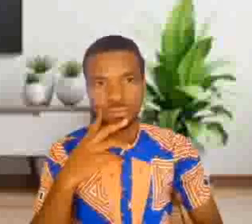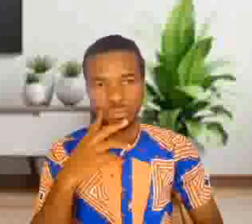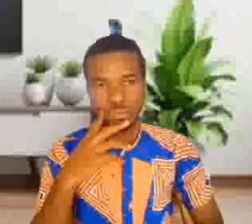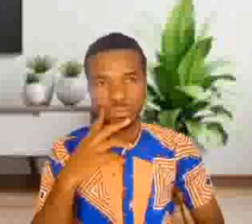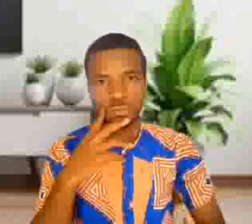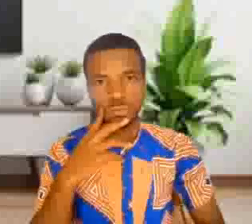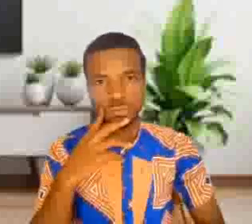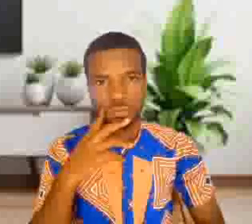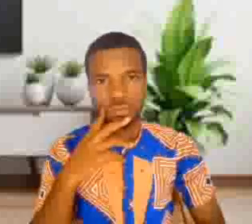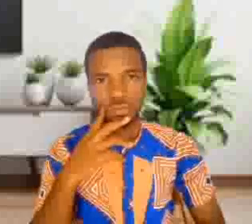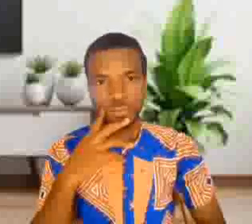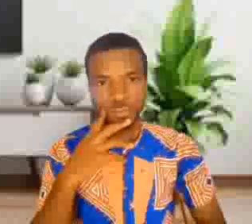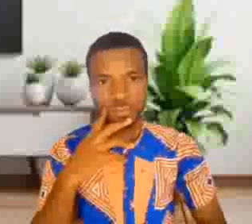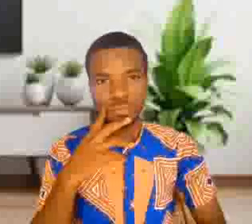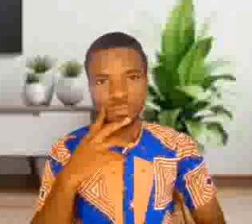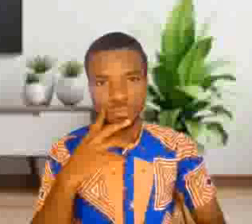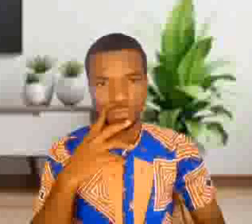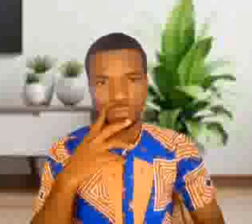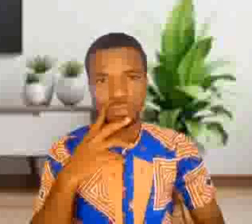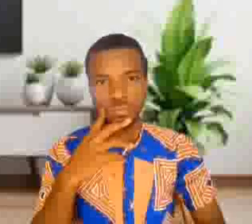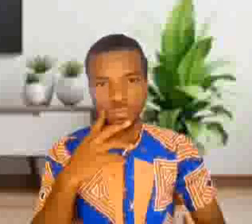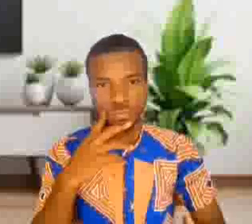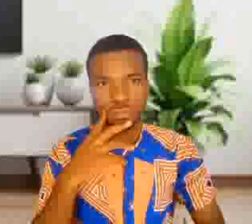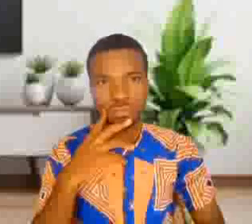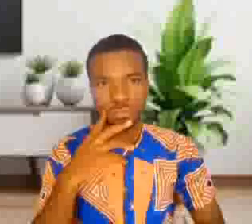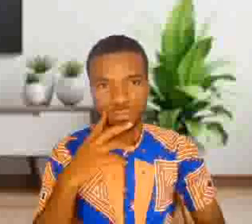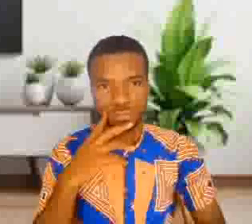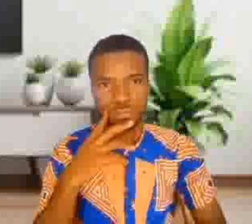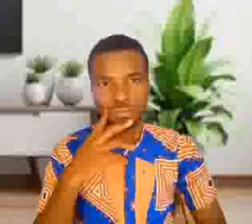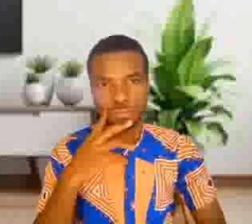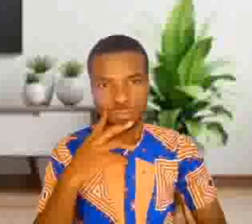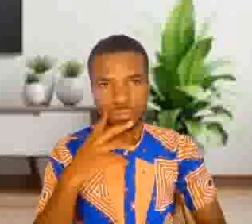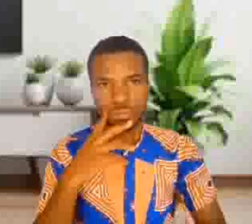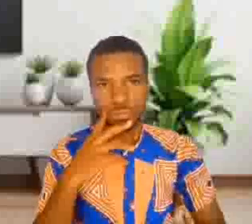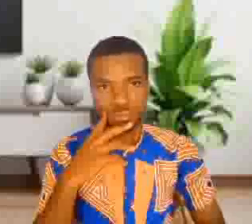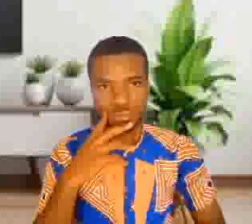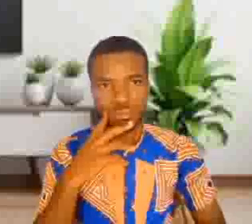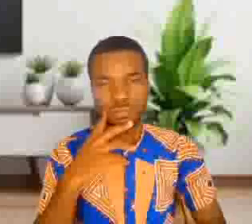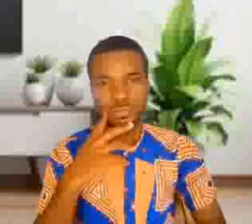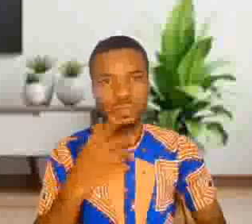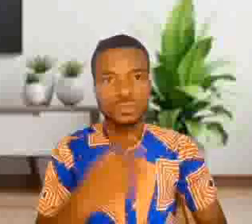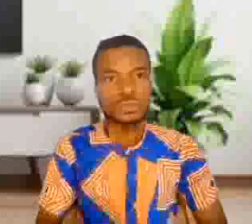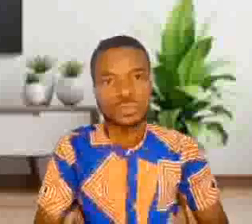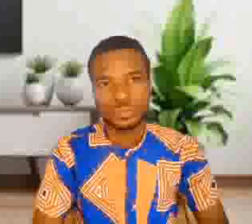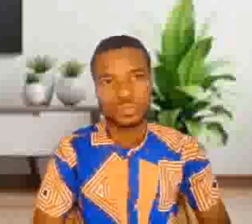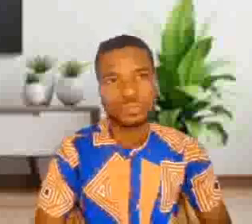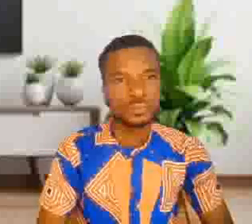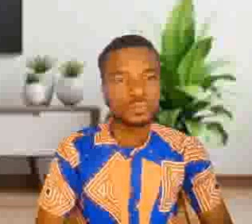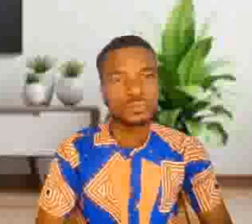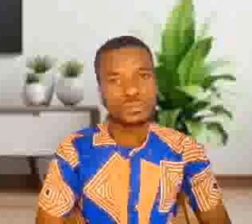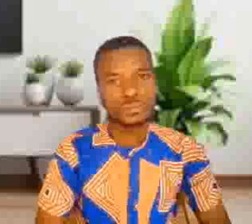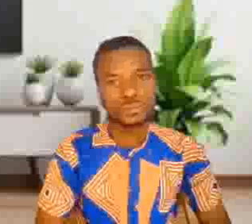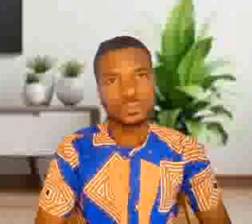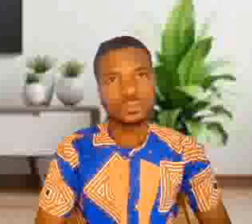be fruitful, multiply, replenish, subdue, have dominion. The devil knows those administrative